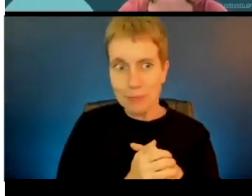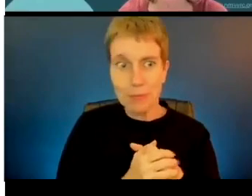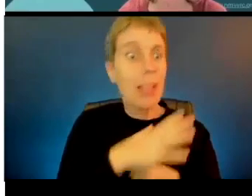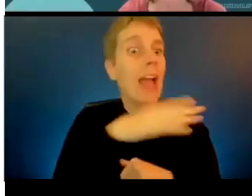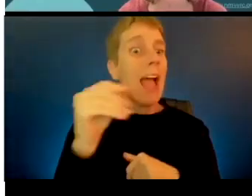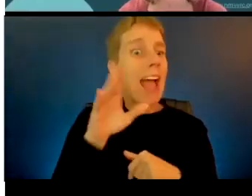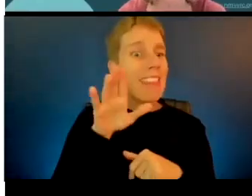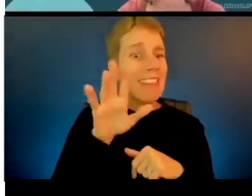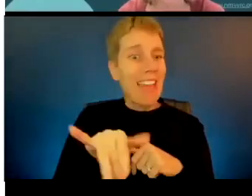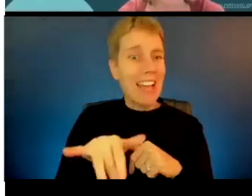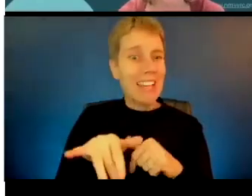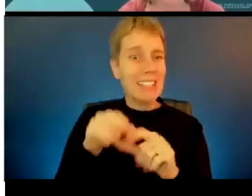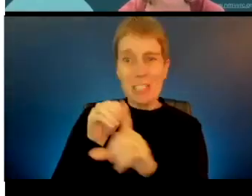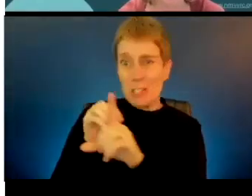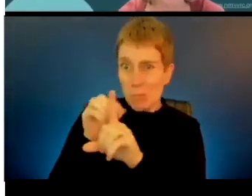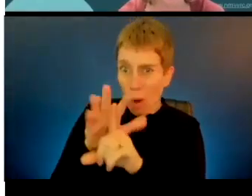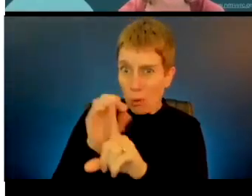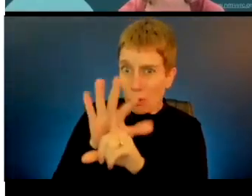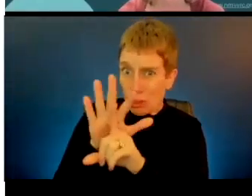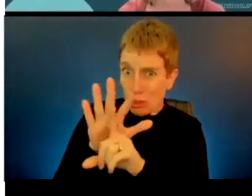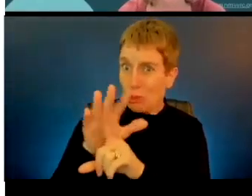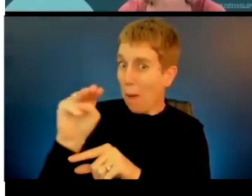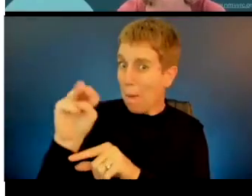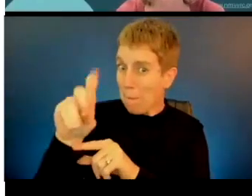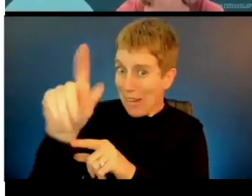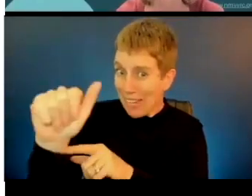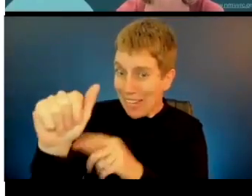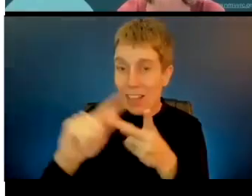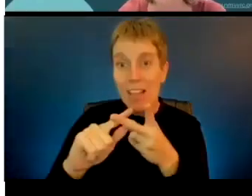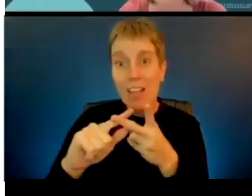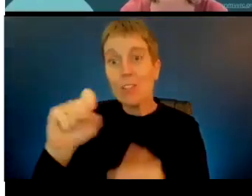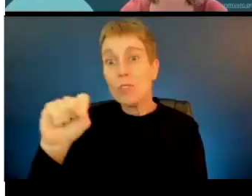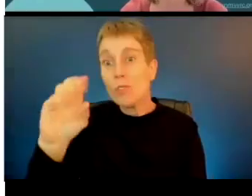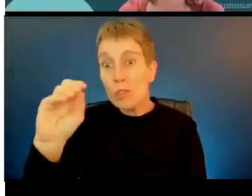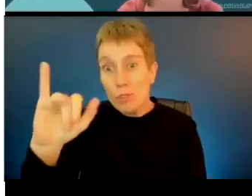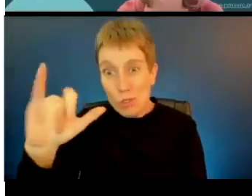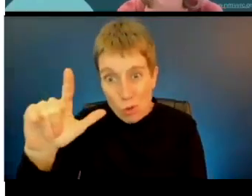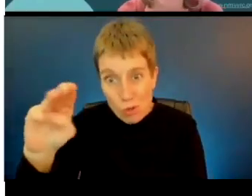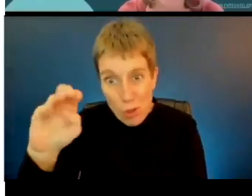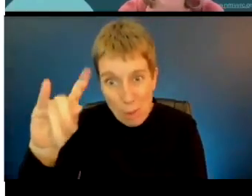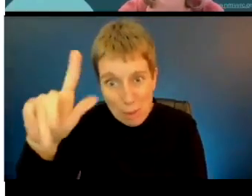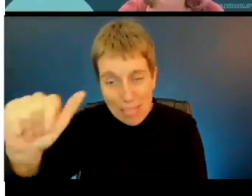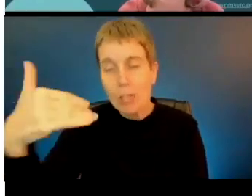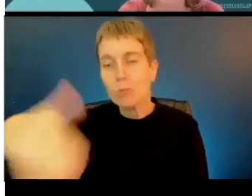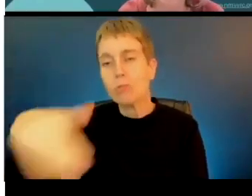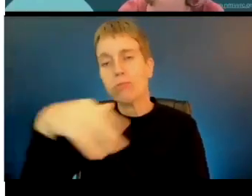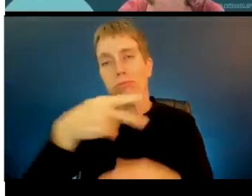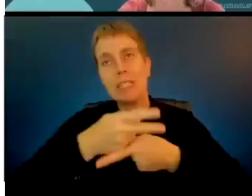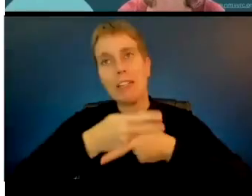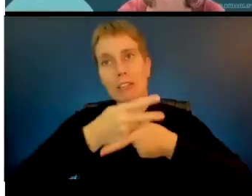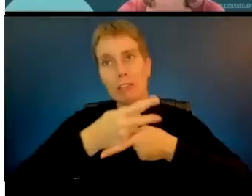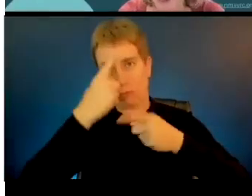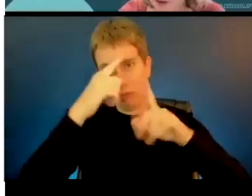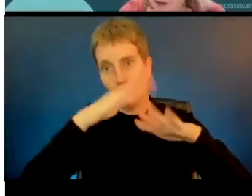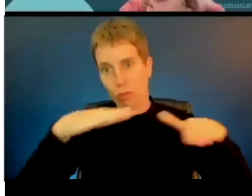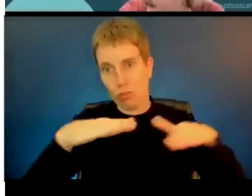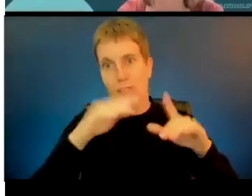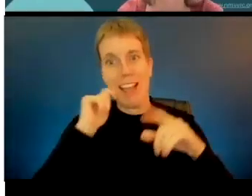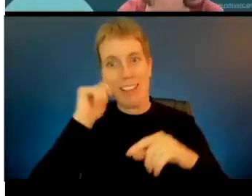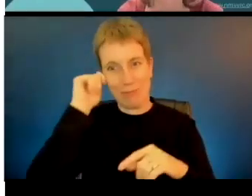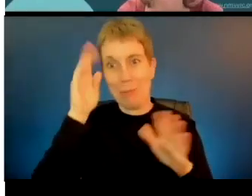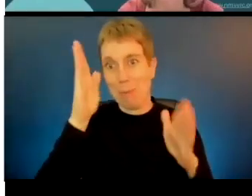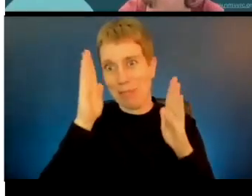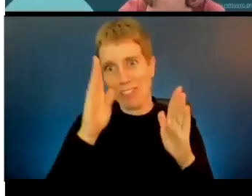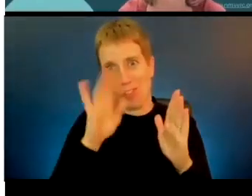when we're talking about children and adolescents. Some other things that we need to pay attention to is just the cultural background